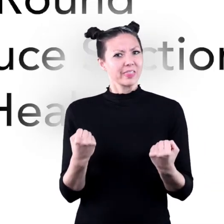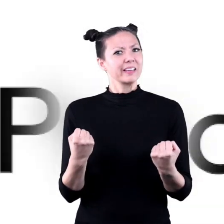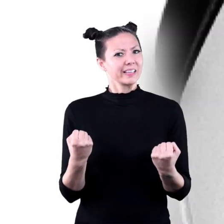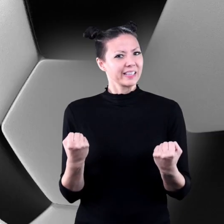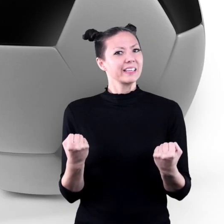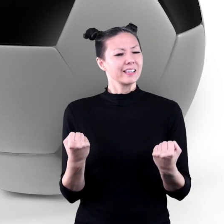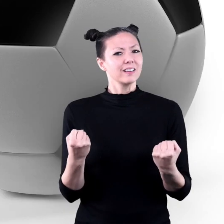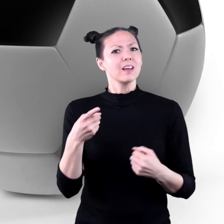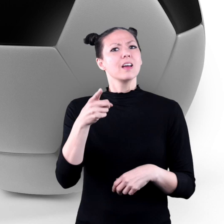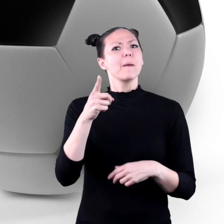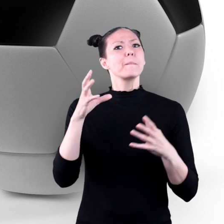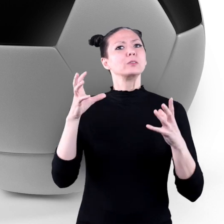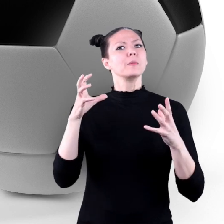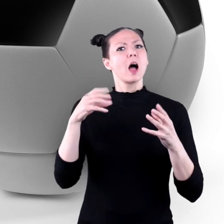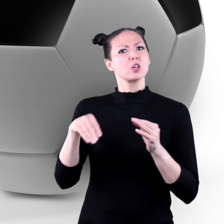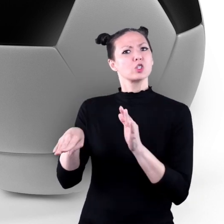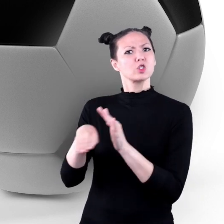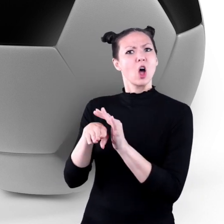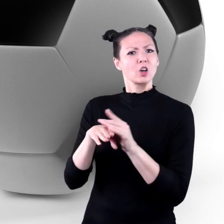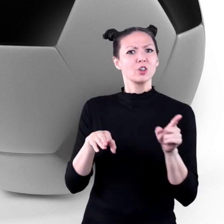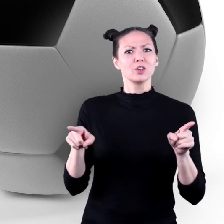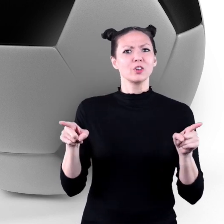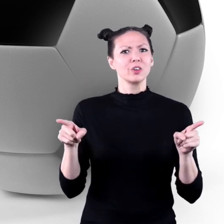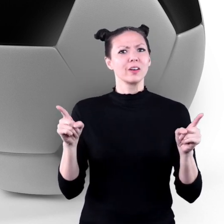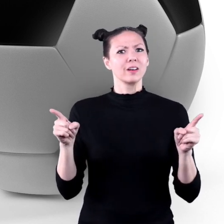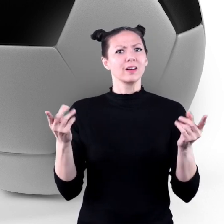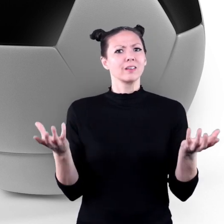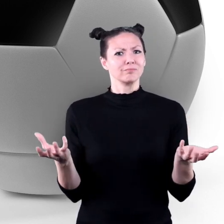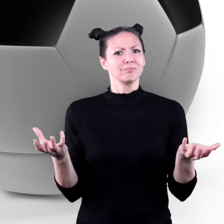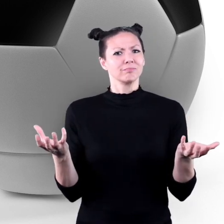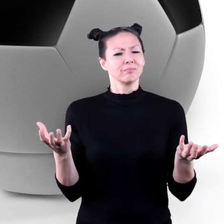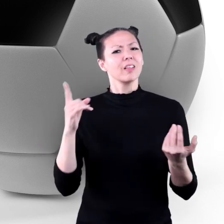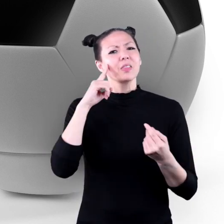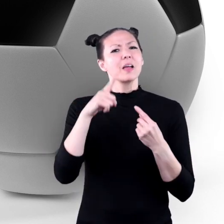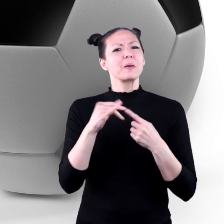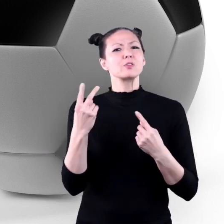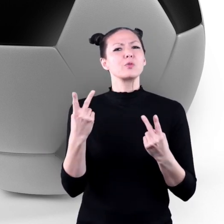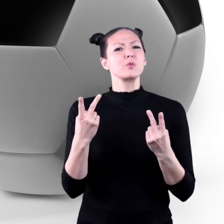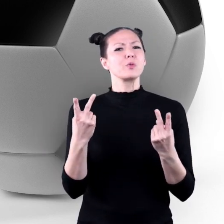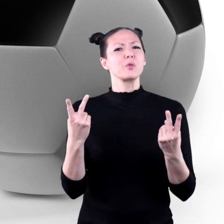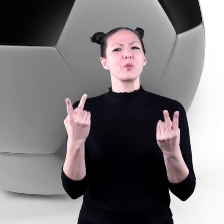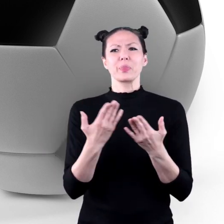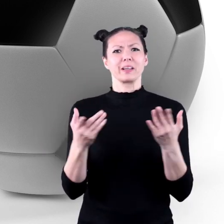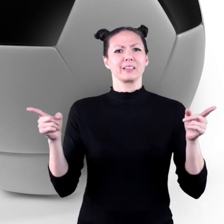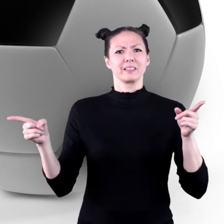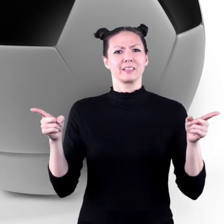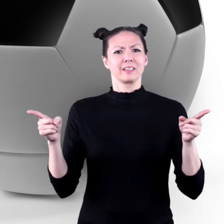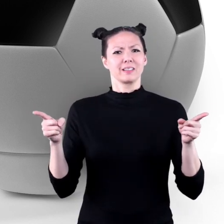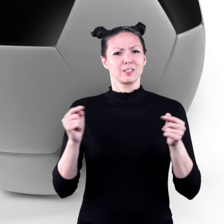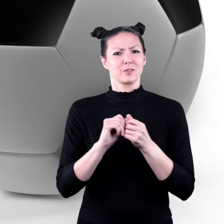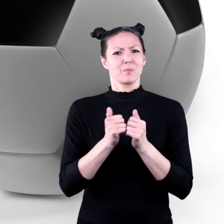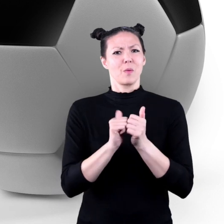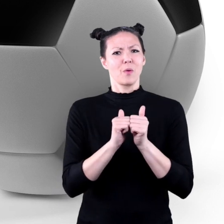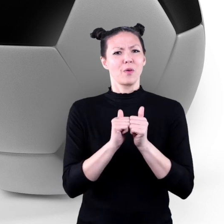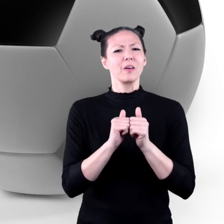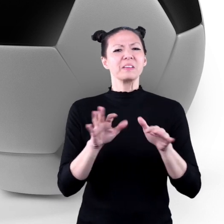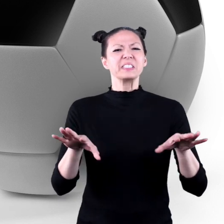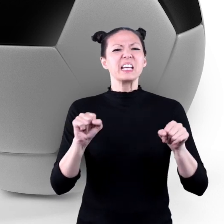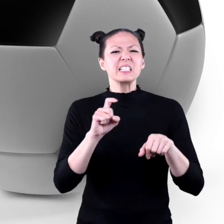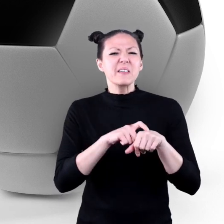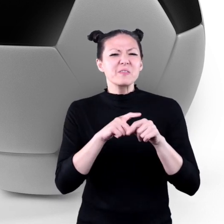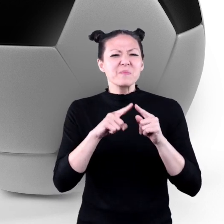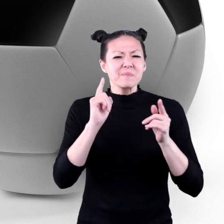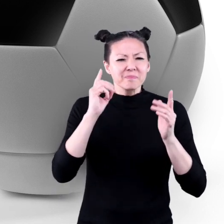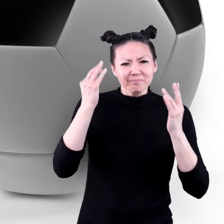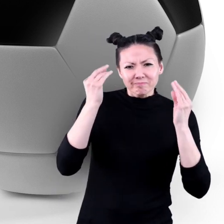you. What about a basketball and a soccer ball? Think about those two pieces of sports equipment. Now, take a minute